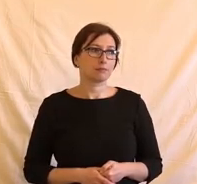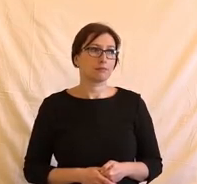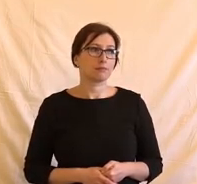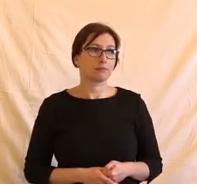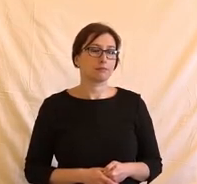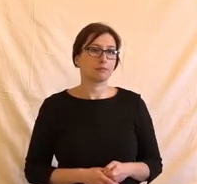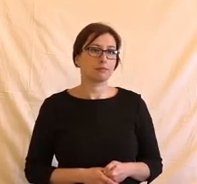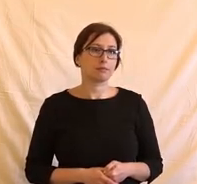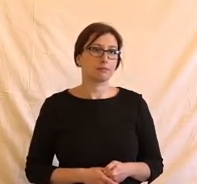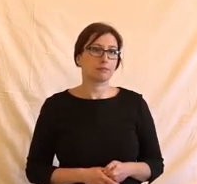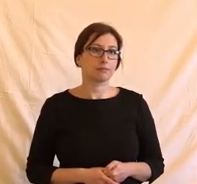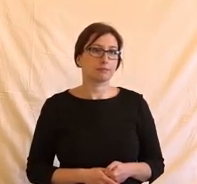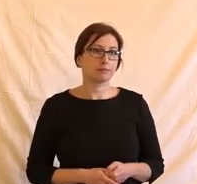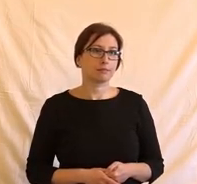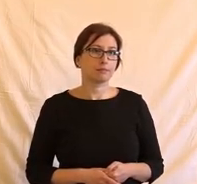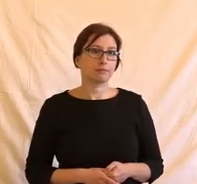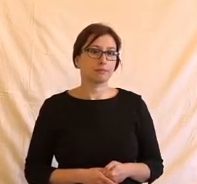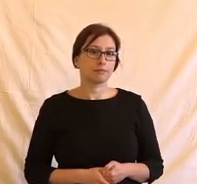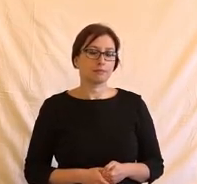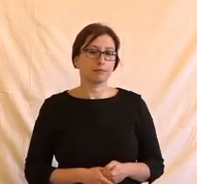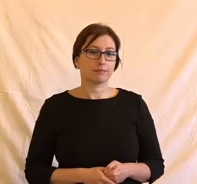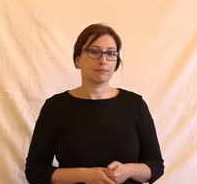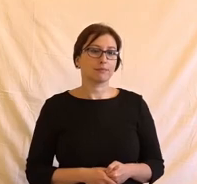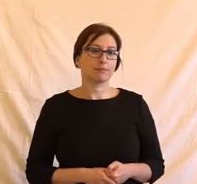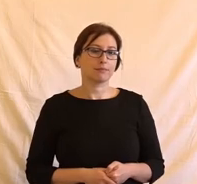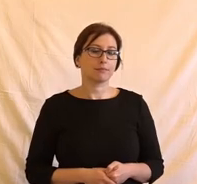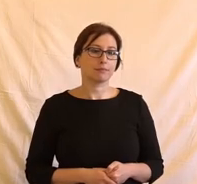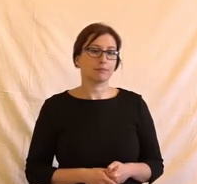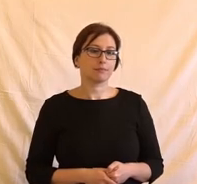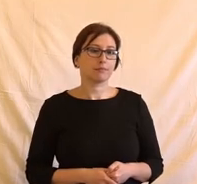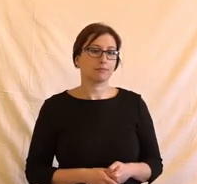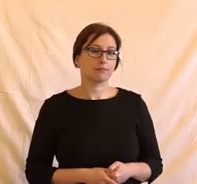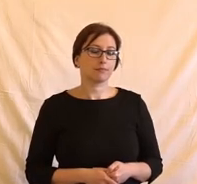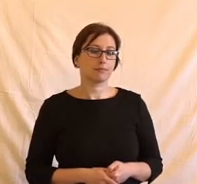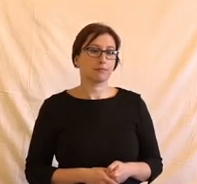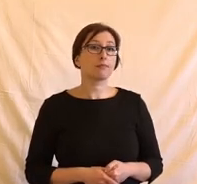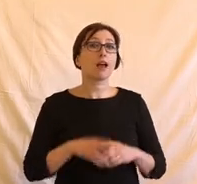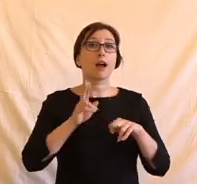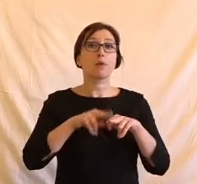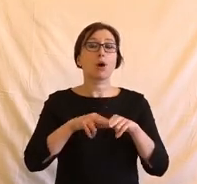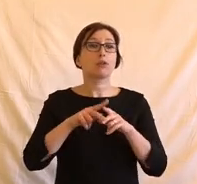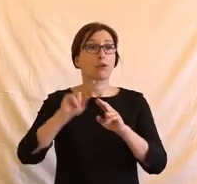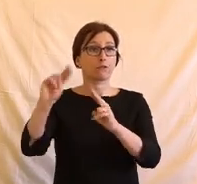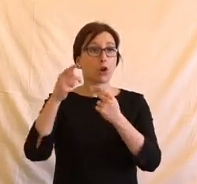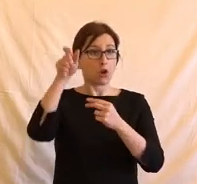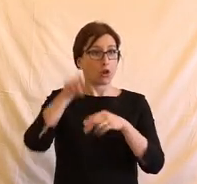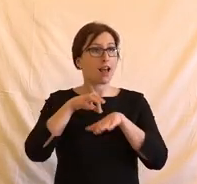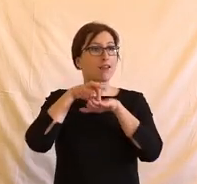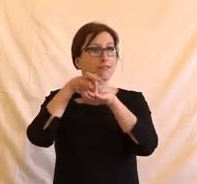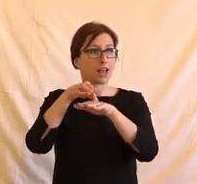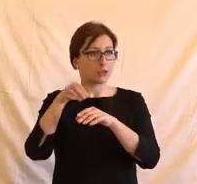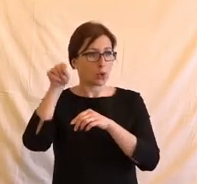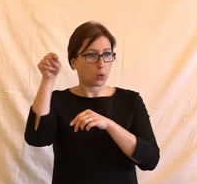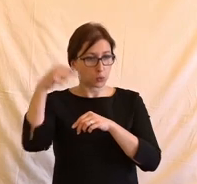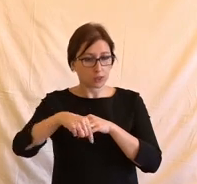was fairly happy, but maybe a bit too drunk. A poté, co byl přivolán vedoucí instituce,